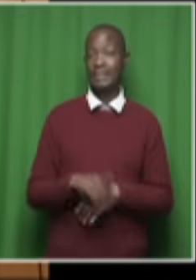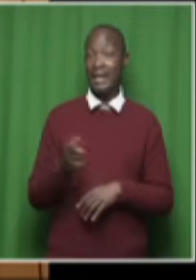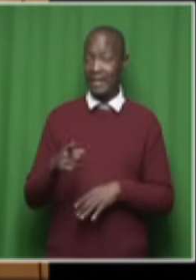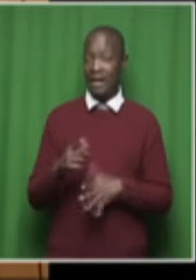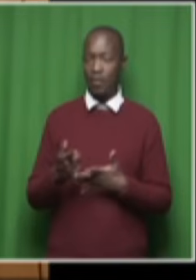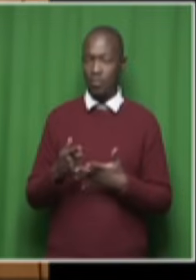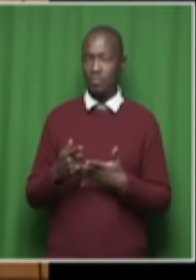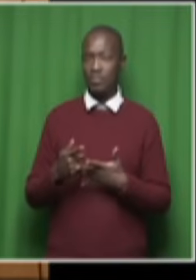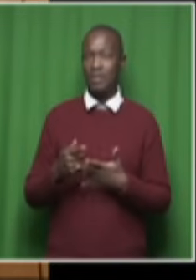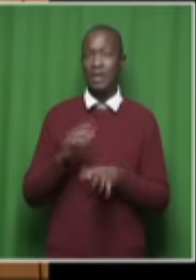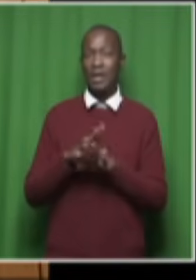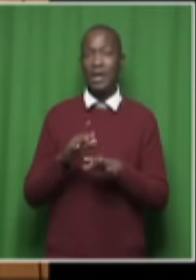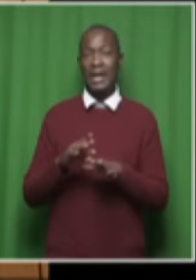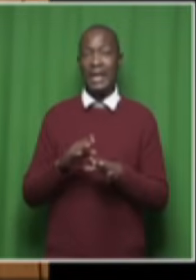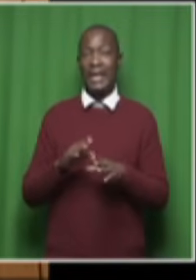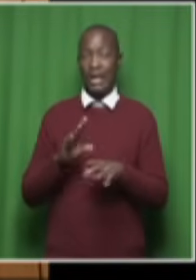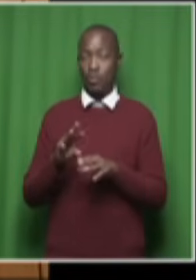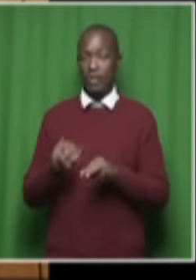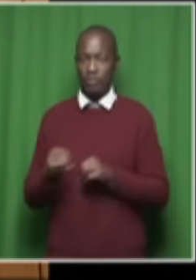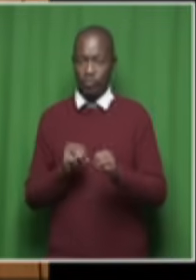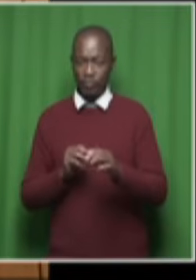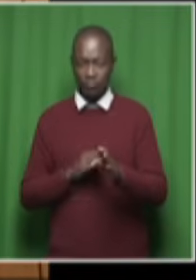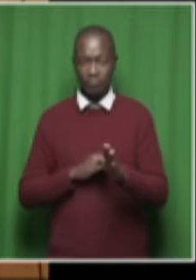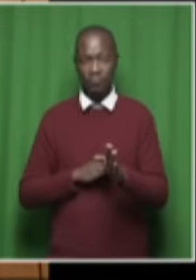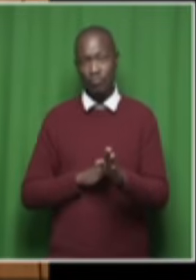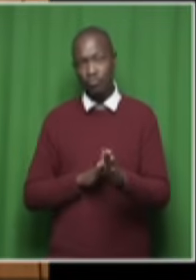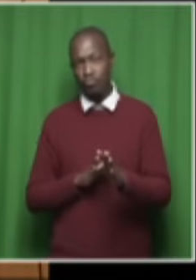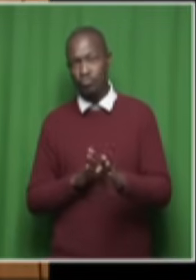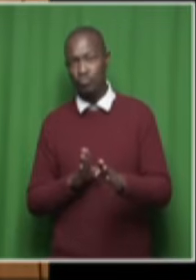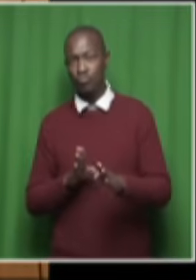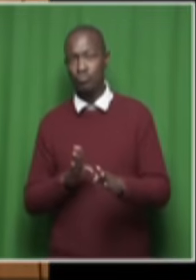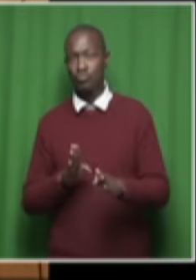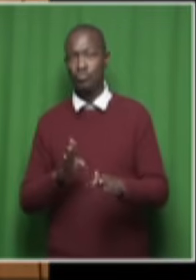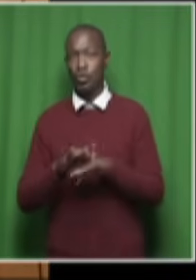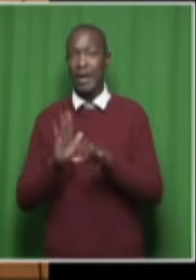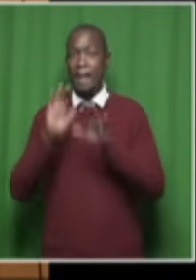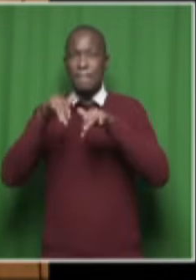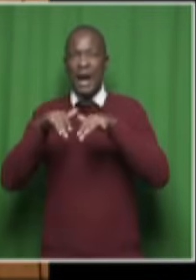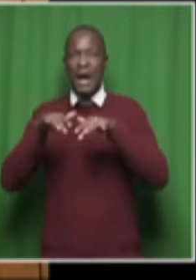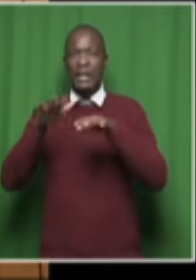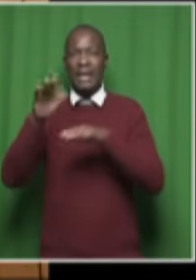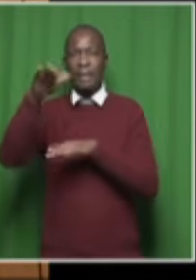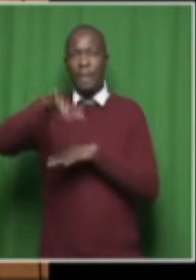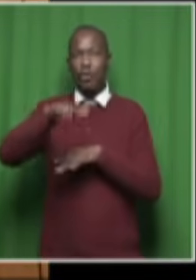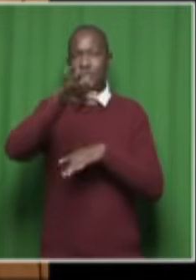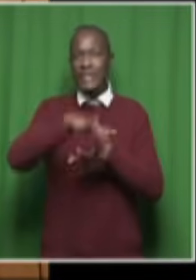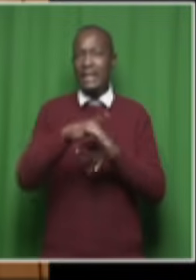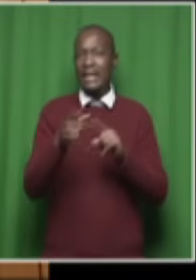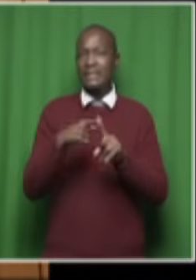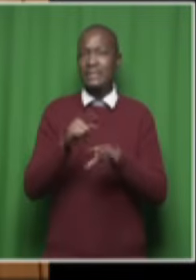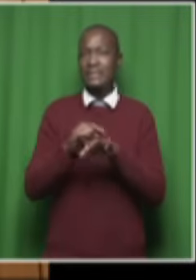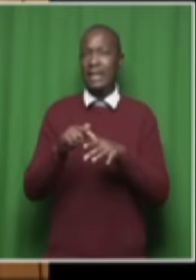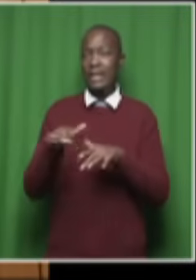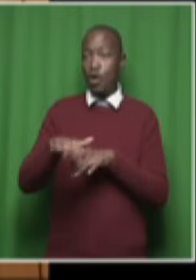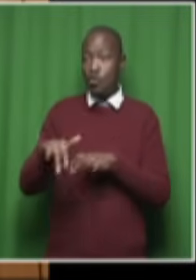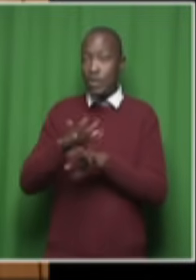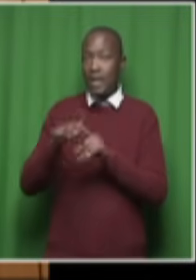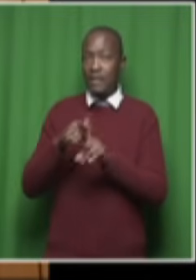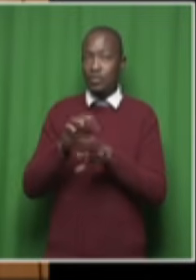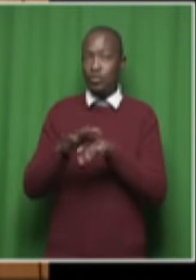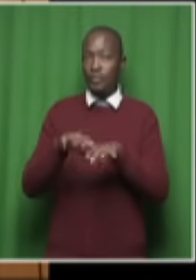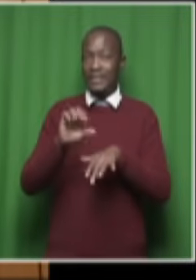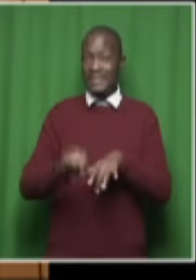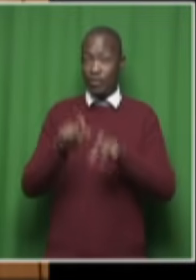system was moving, was taking it over the mountainous areas of the Southern Cape and the Western Cape, the winter rainfall region.